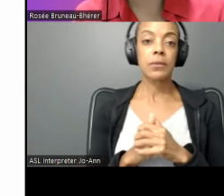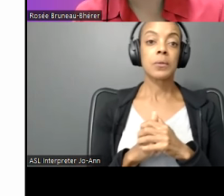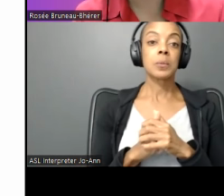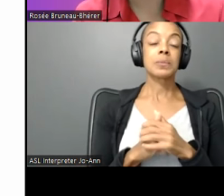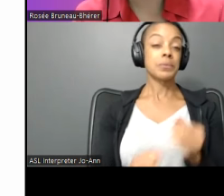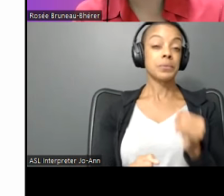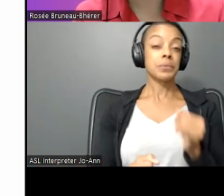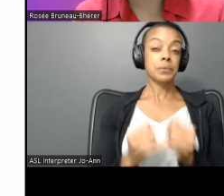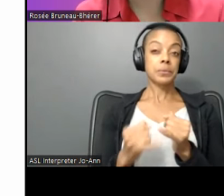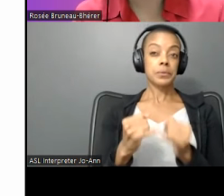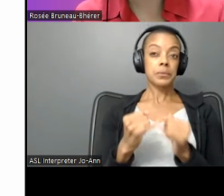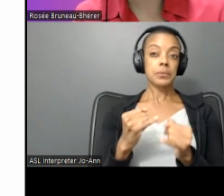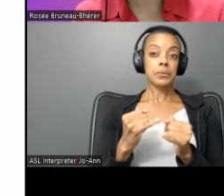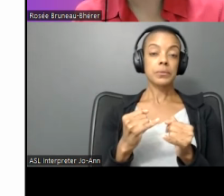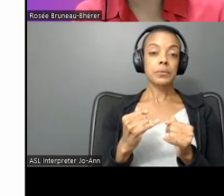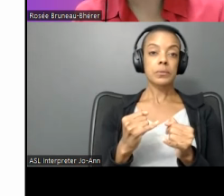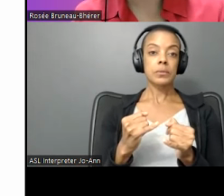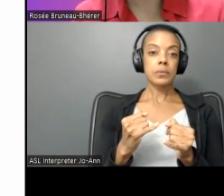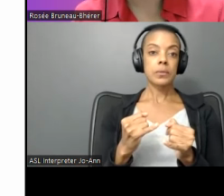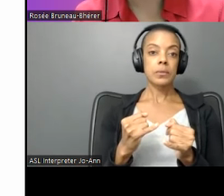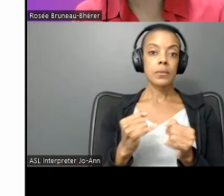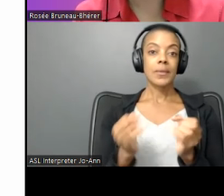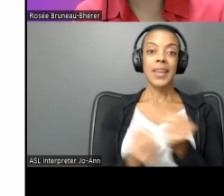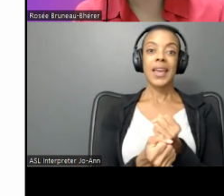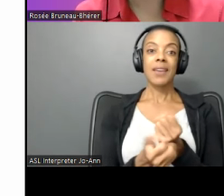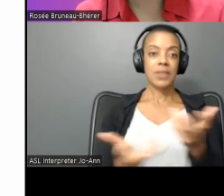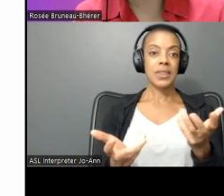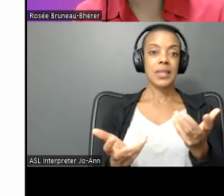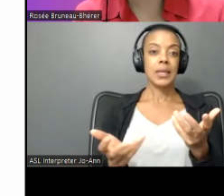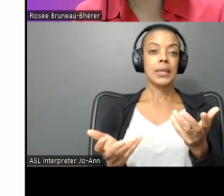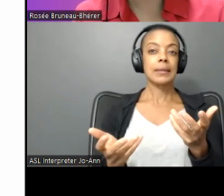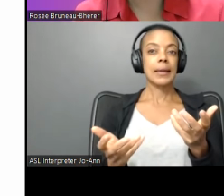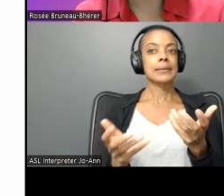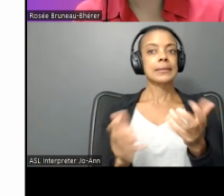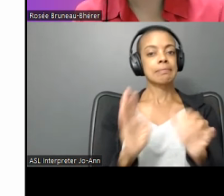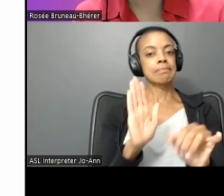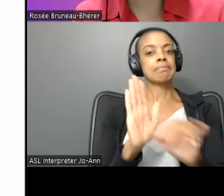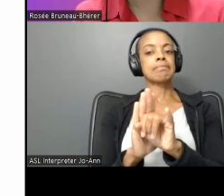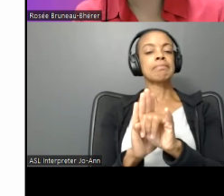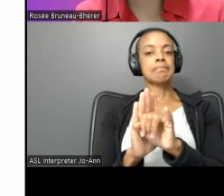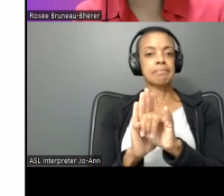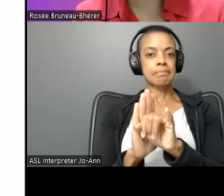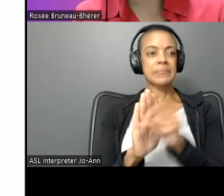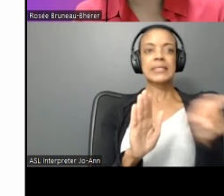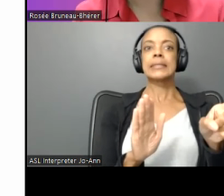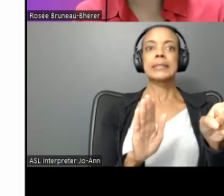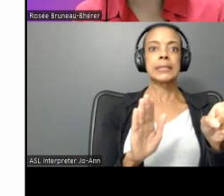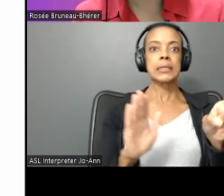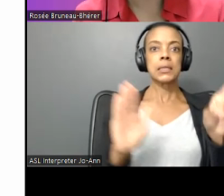everything that's a marked alteration in activations. You know, he's always hypervigilant. He's always